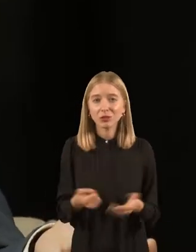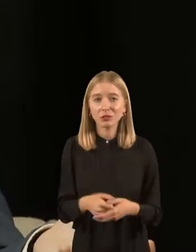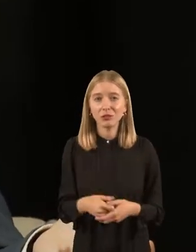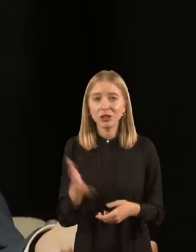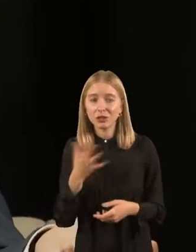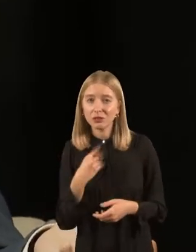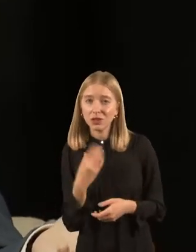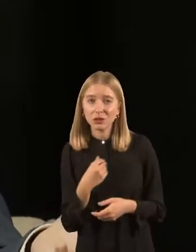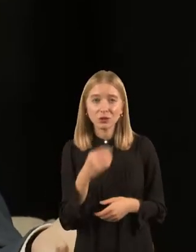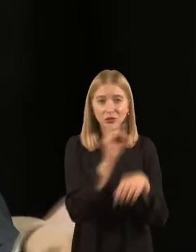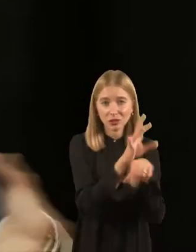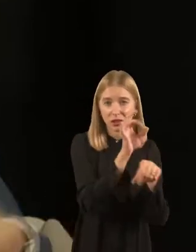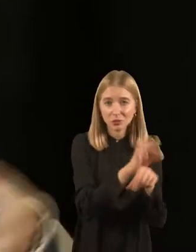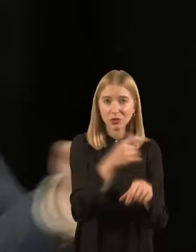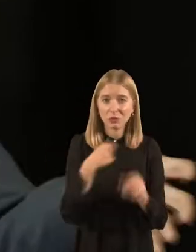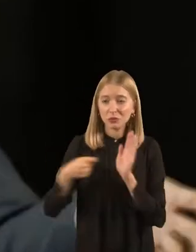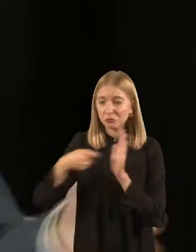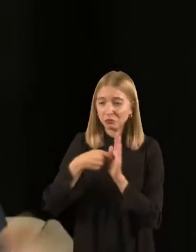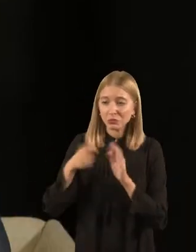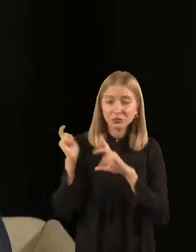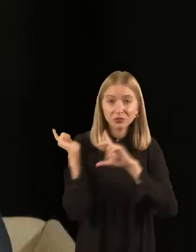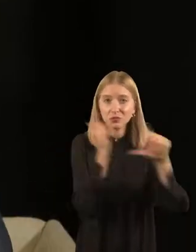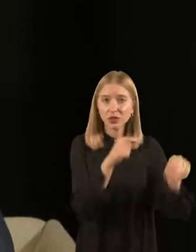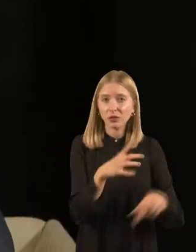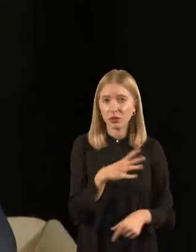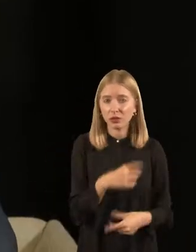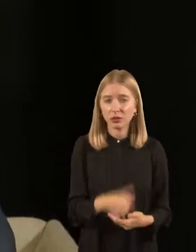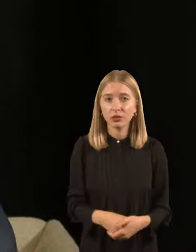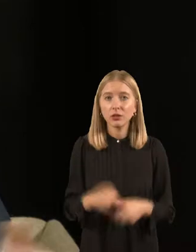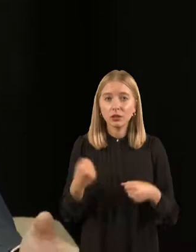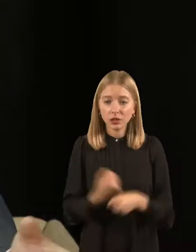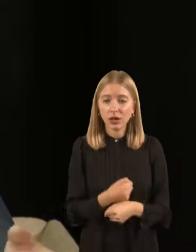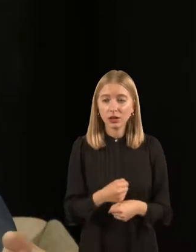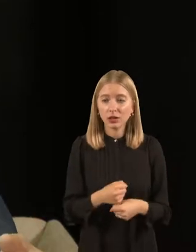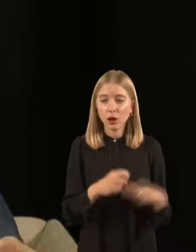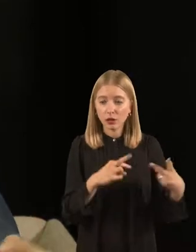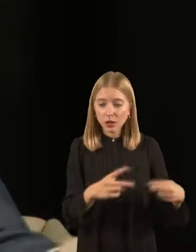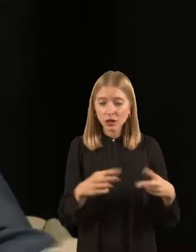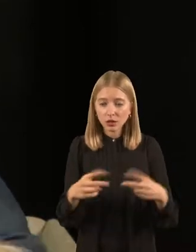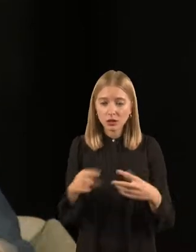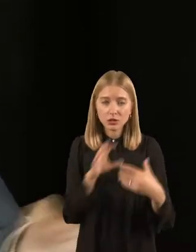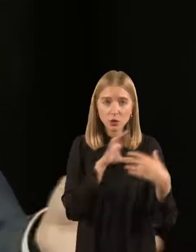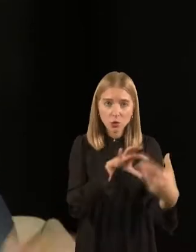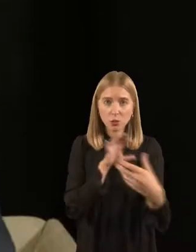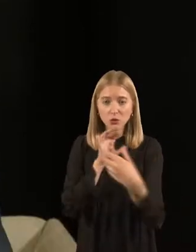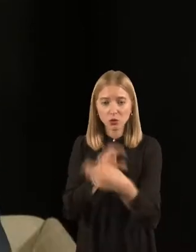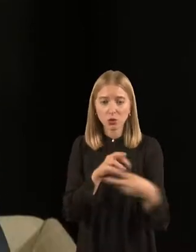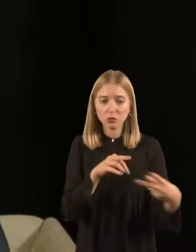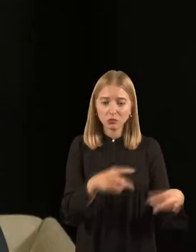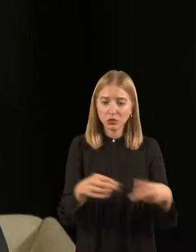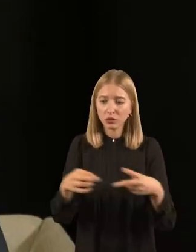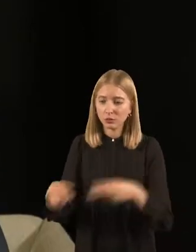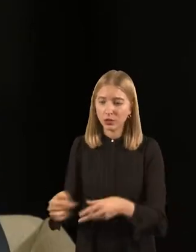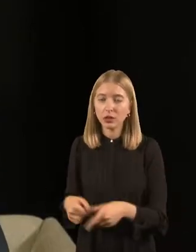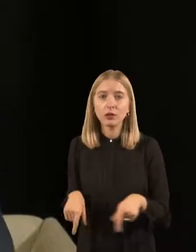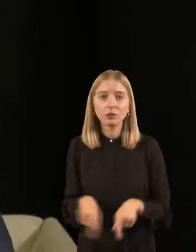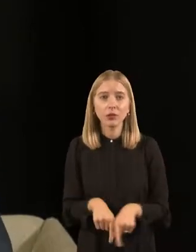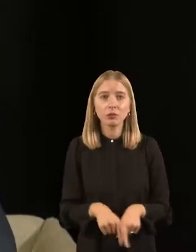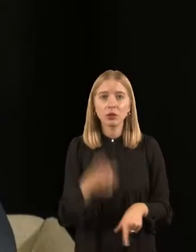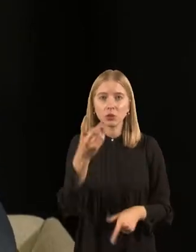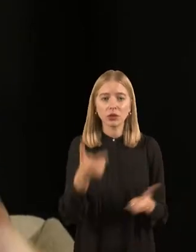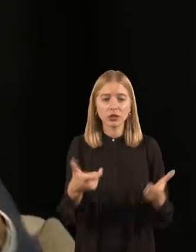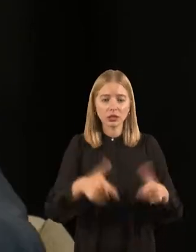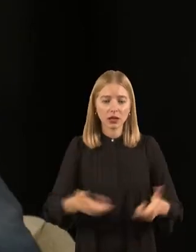around Lithuania, at least around Lithuania, by using just one single ticket. In Finland,